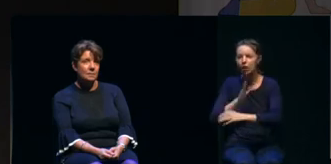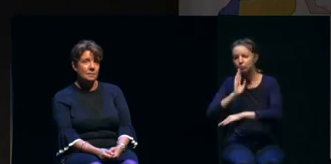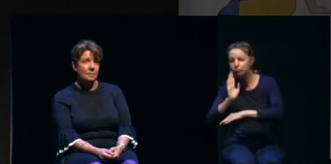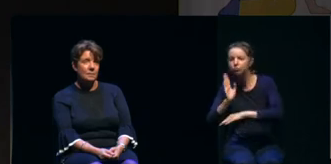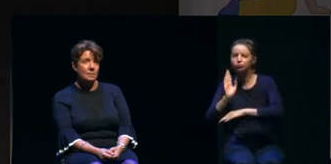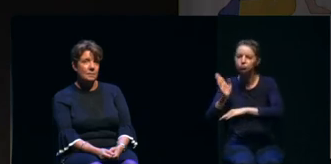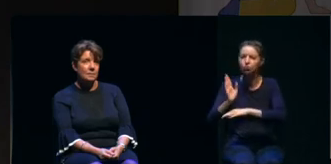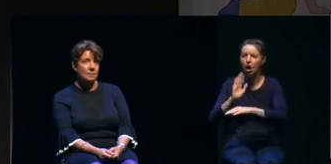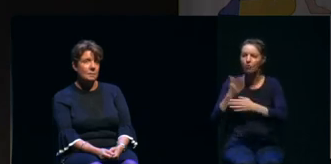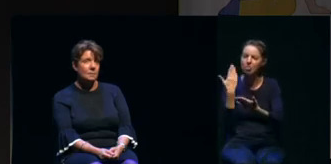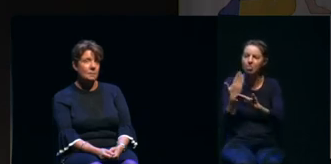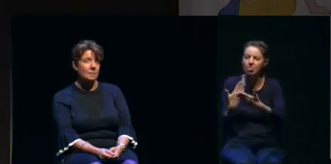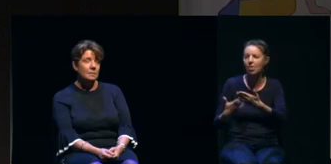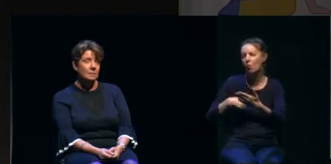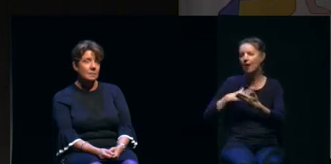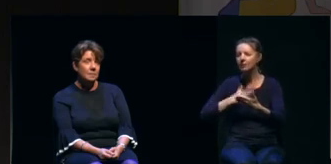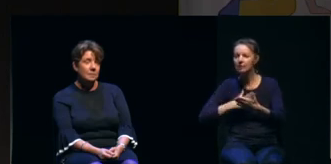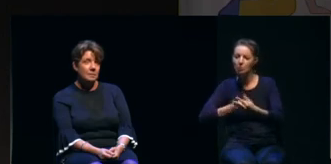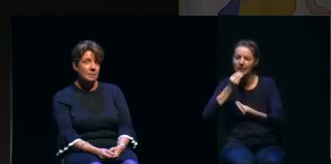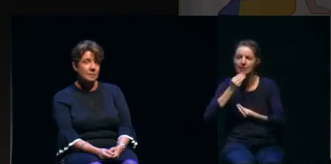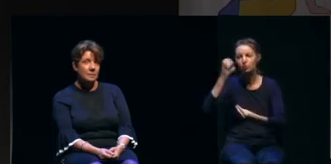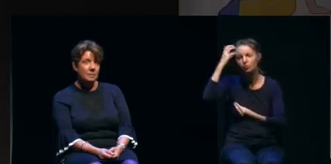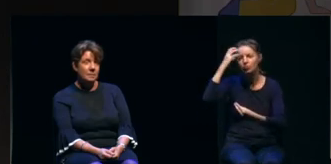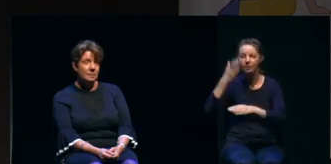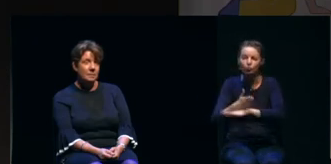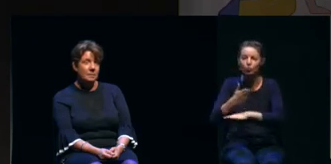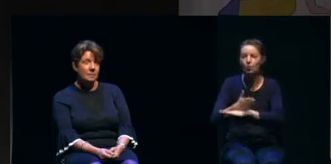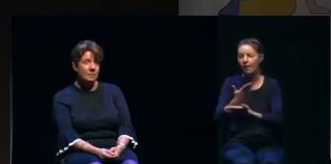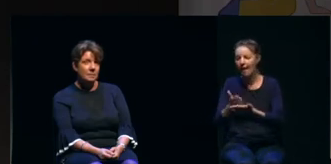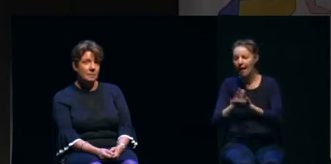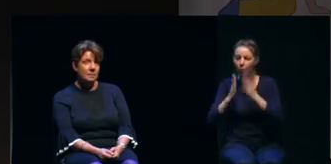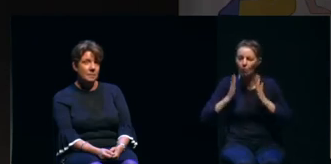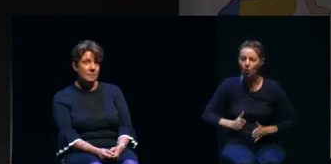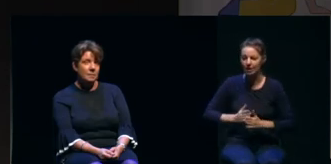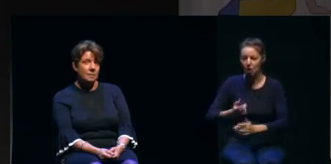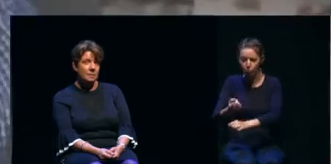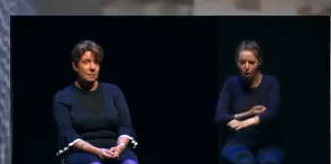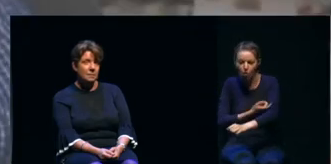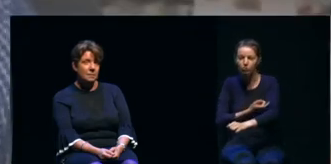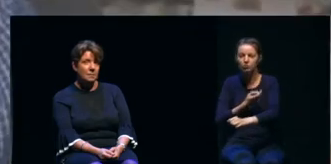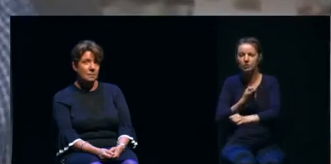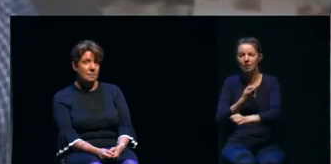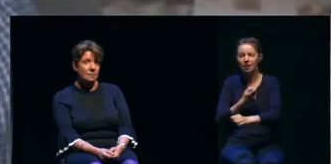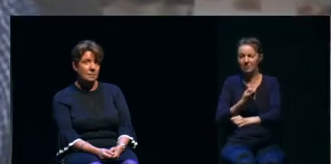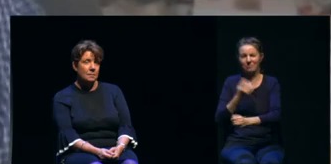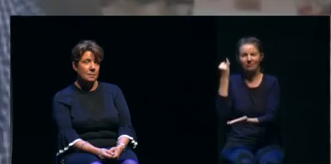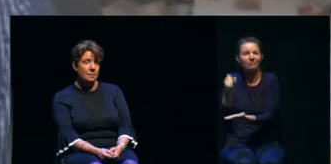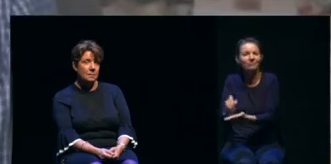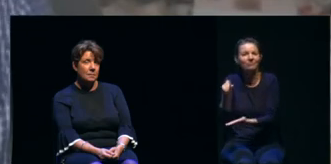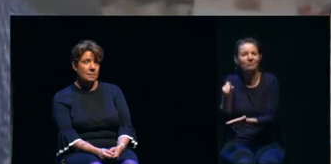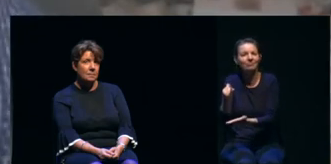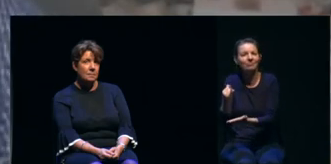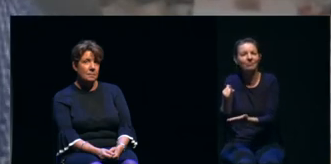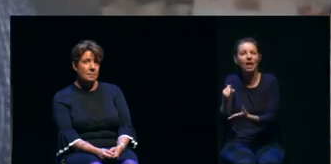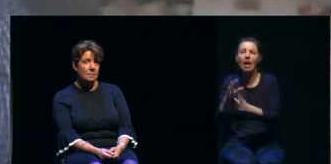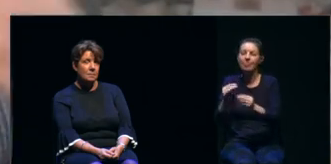have to eat and, like, you know, your brain function and, you know, kind of your body and your bone density. That did not work. Then we